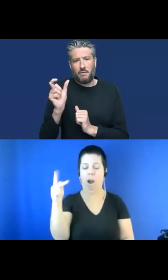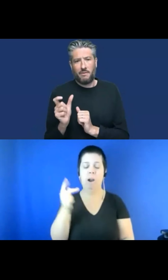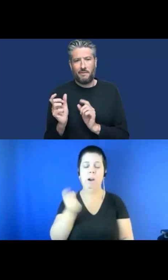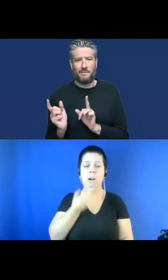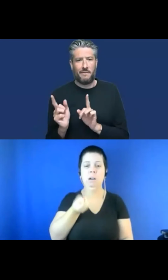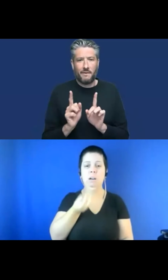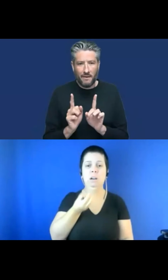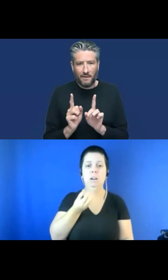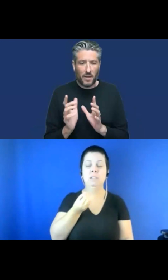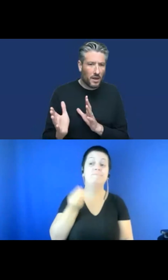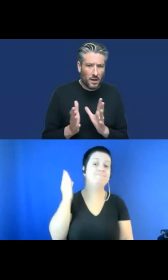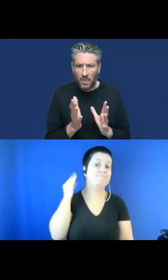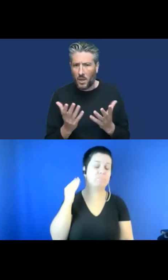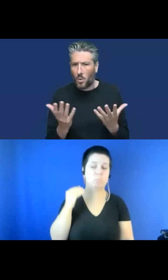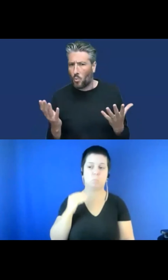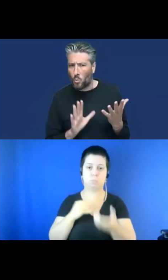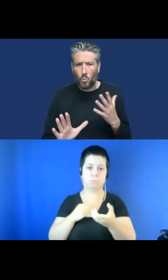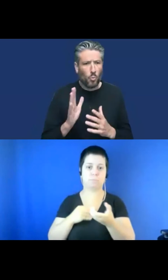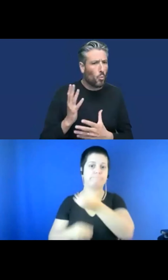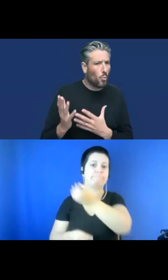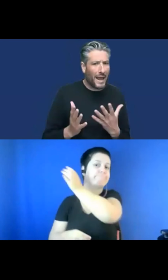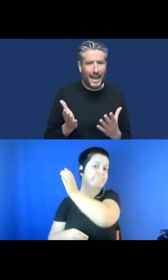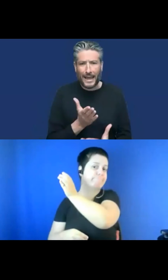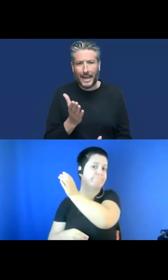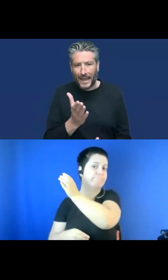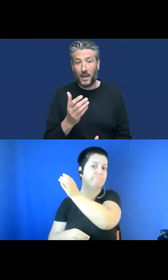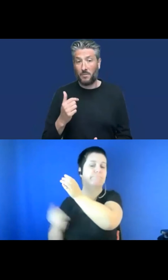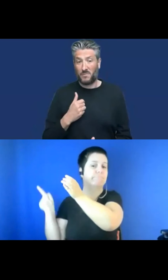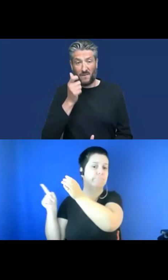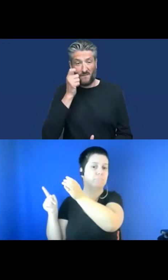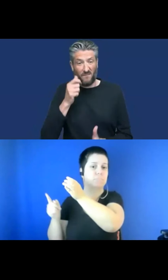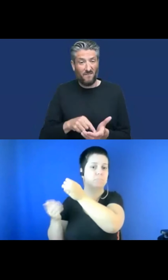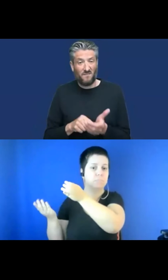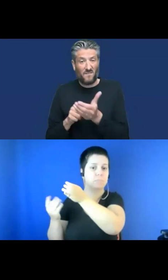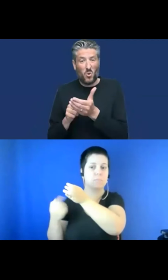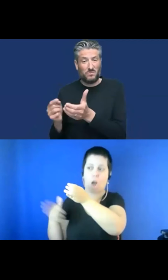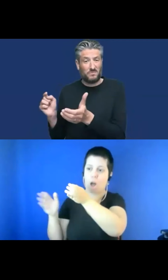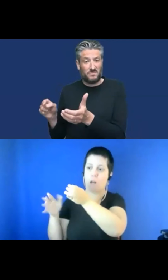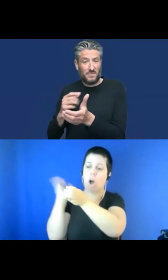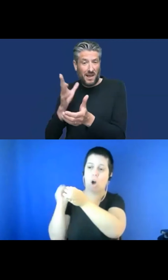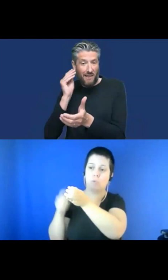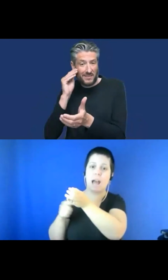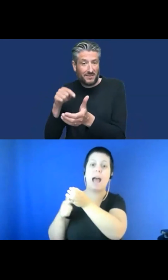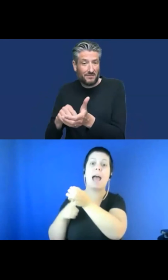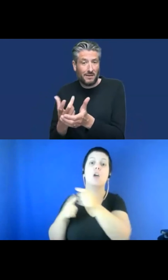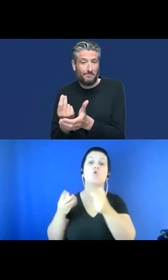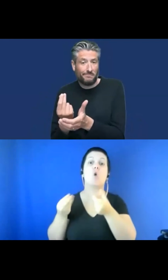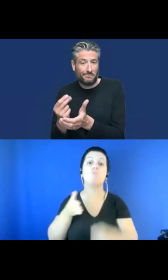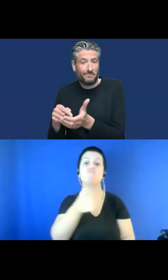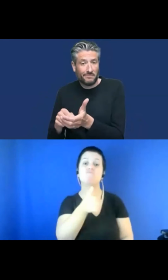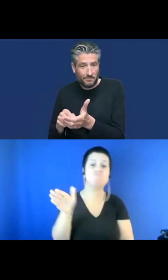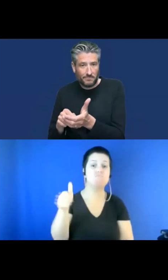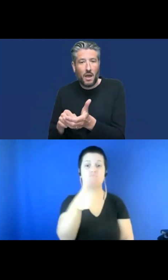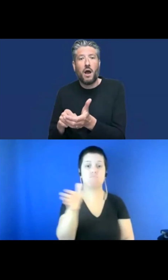up and turn the phone towards her. I'm like, here you go, listen to this. This is the way we're supposed to go."